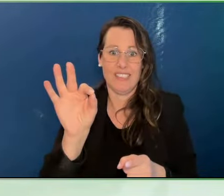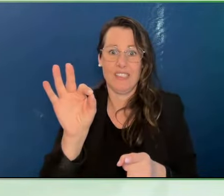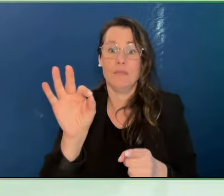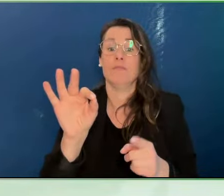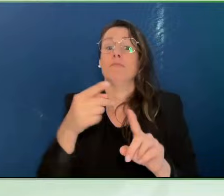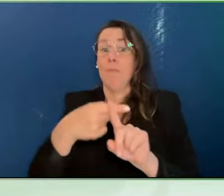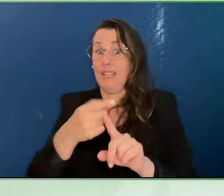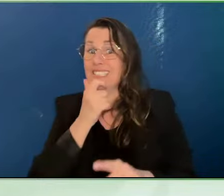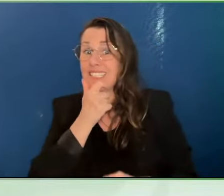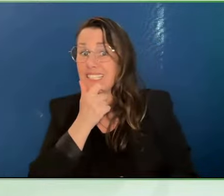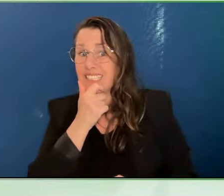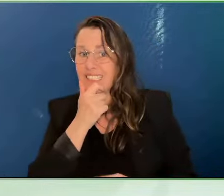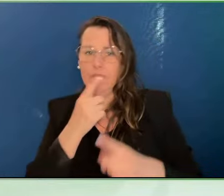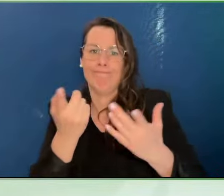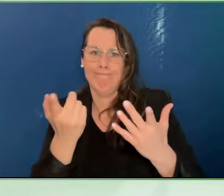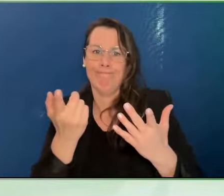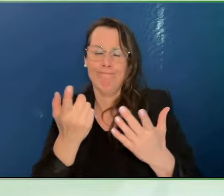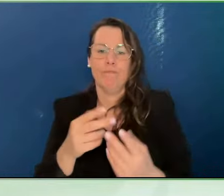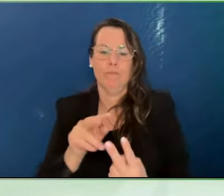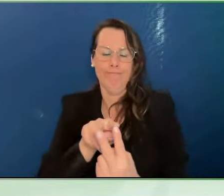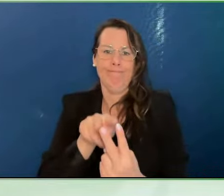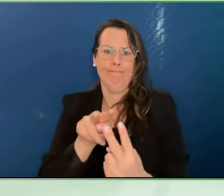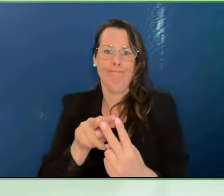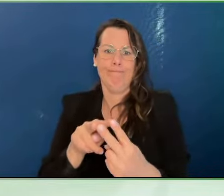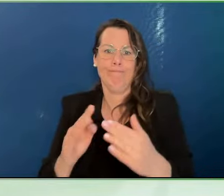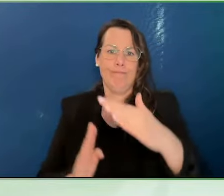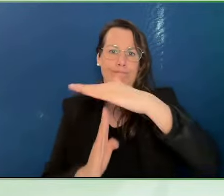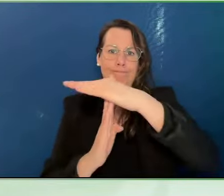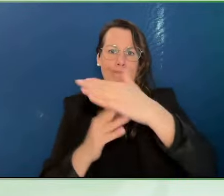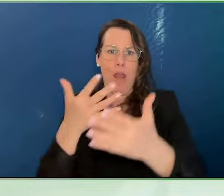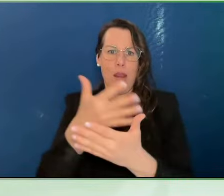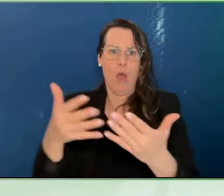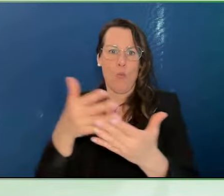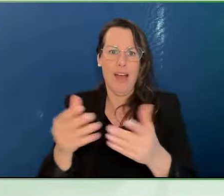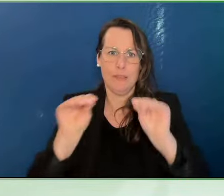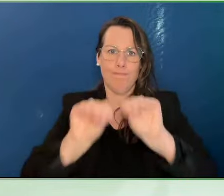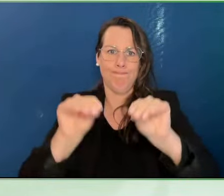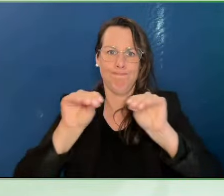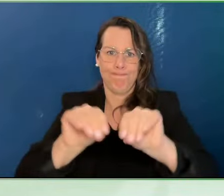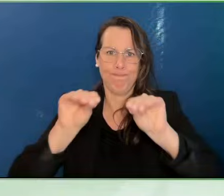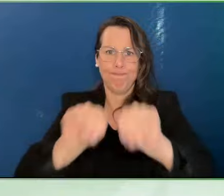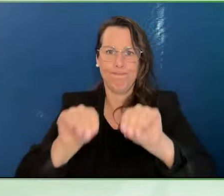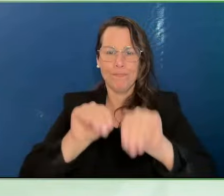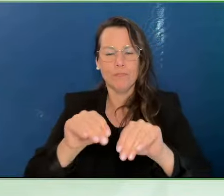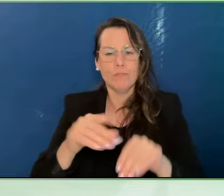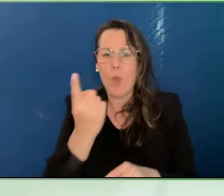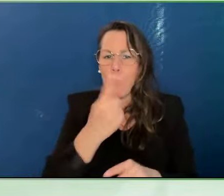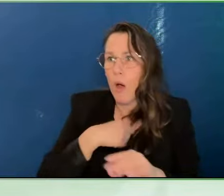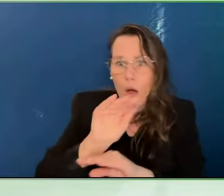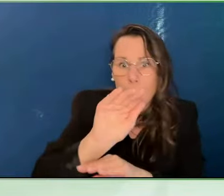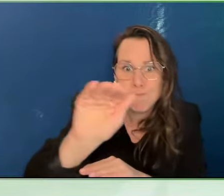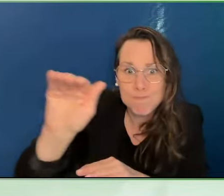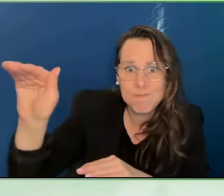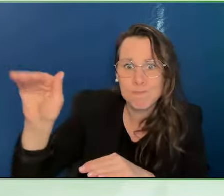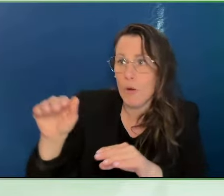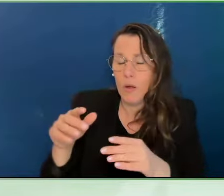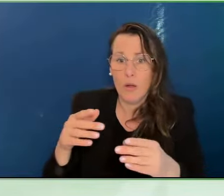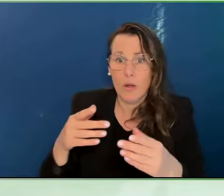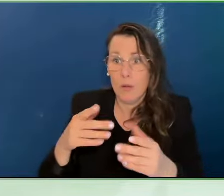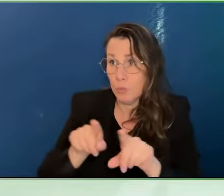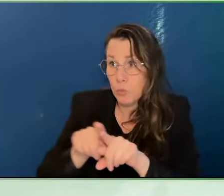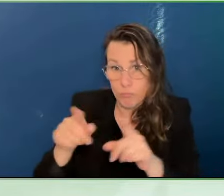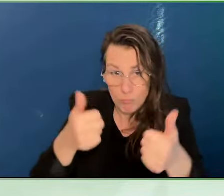countries, different regions. I think it's such an amazing and innovative solution, and my hope is that it can succeed.